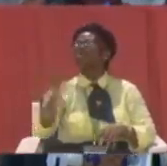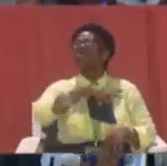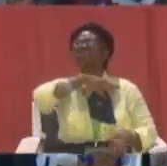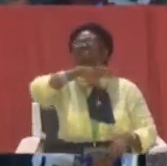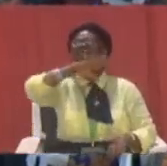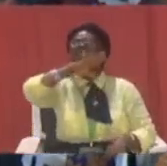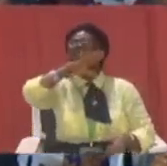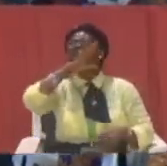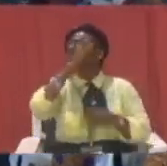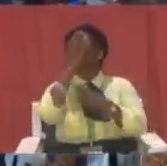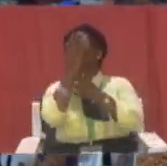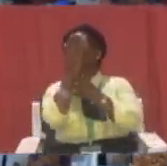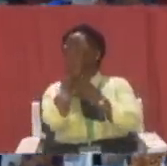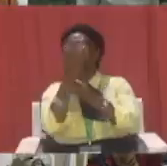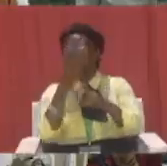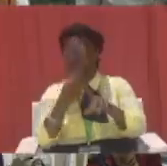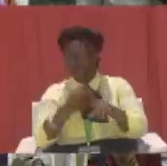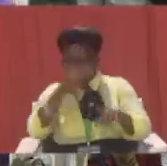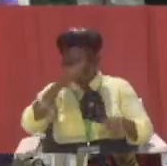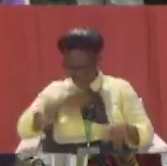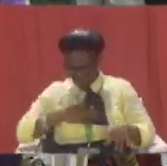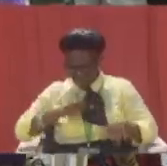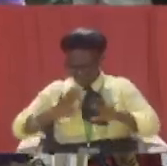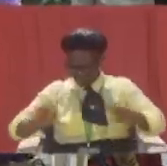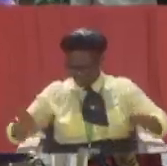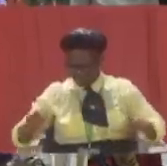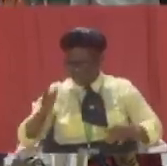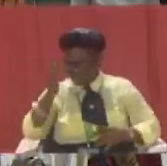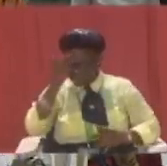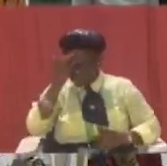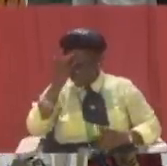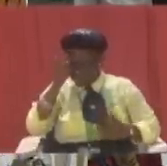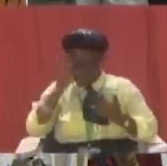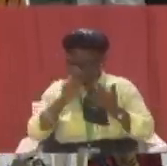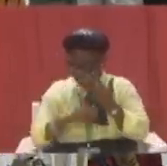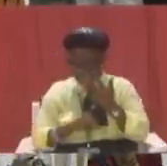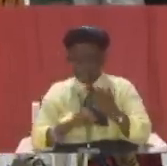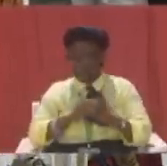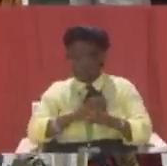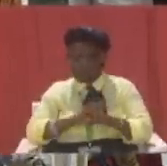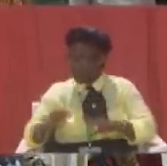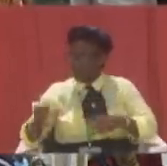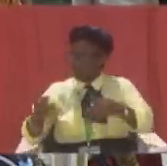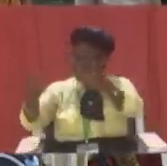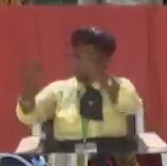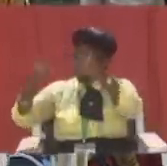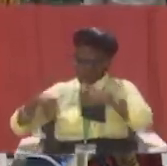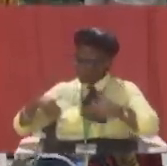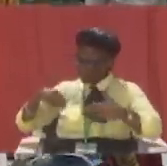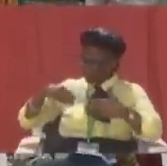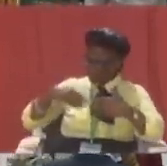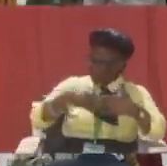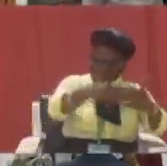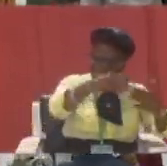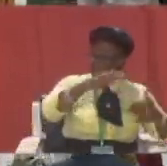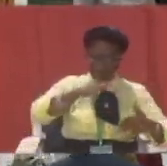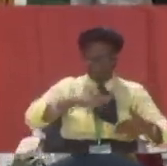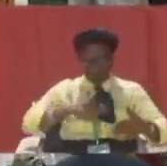Sickness, don't come near my children. I command you in the mighty name of Jesus.